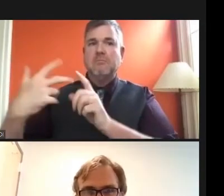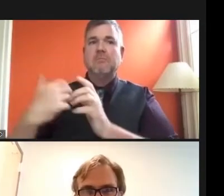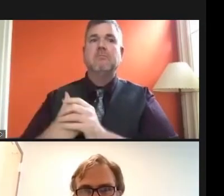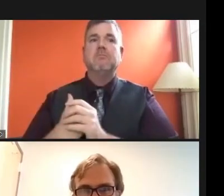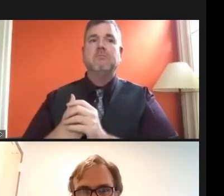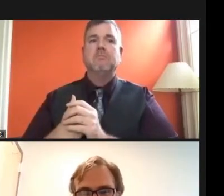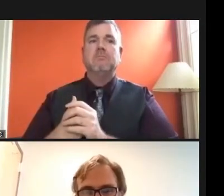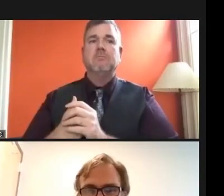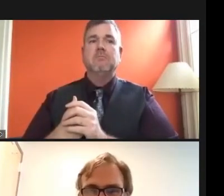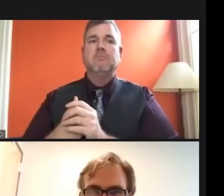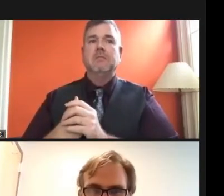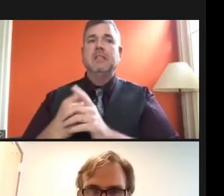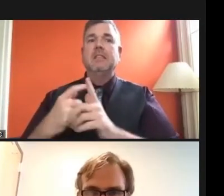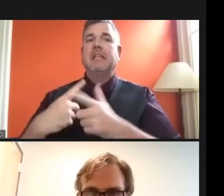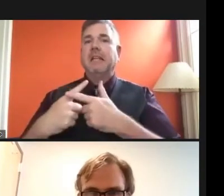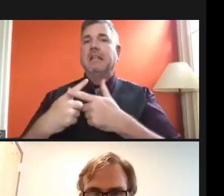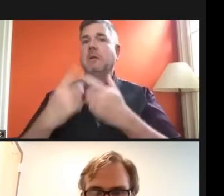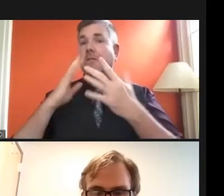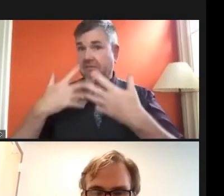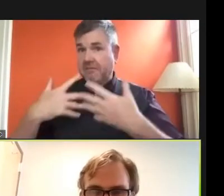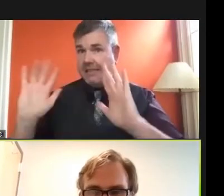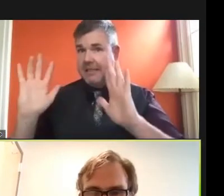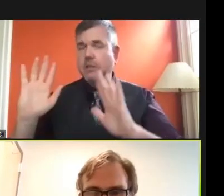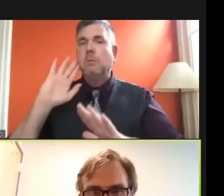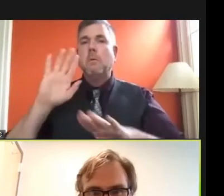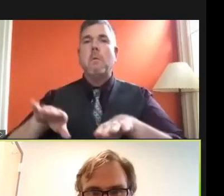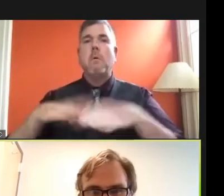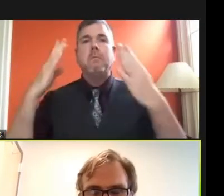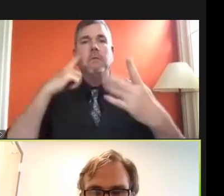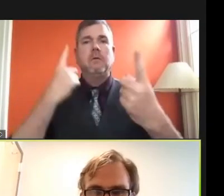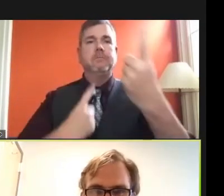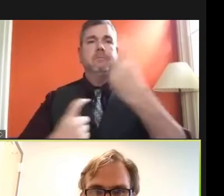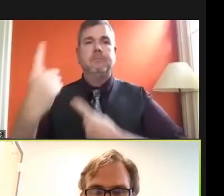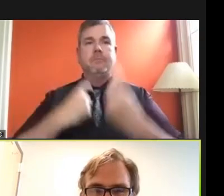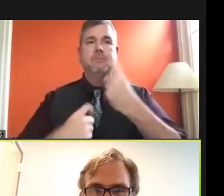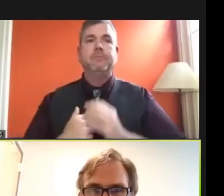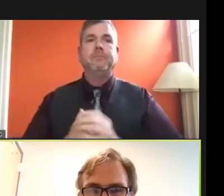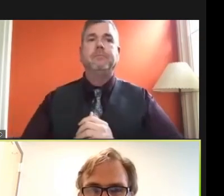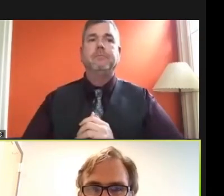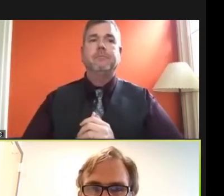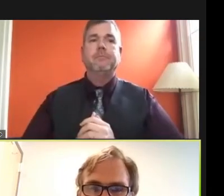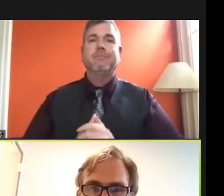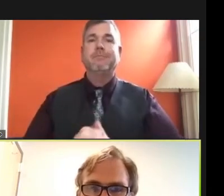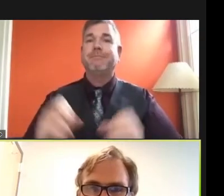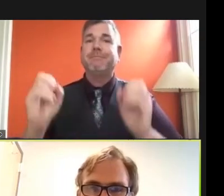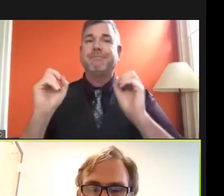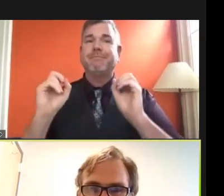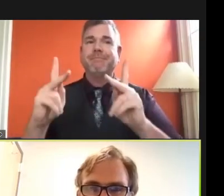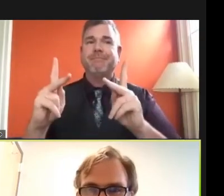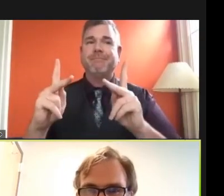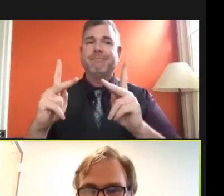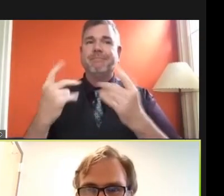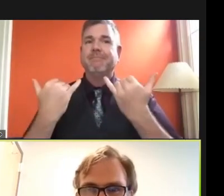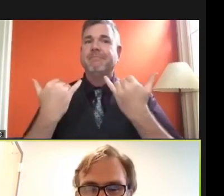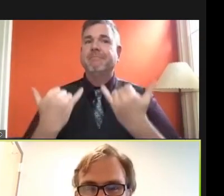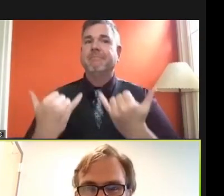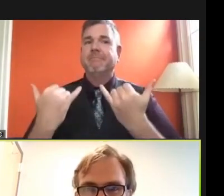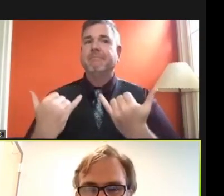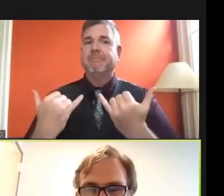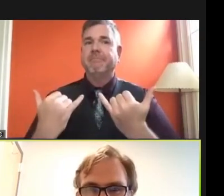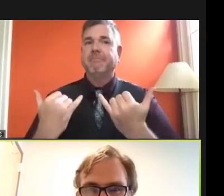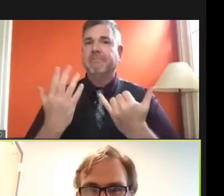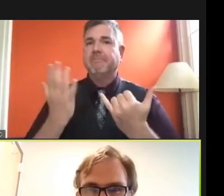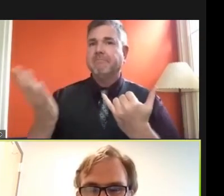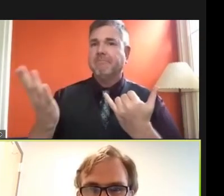Dr. Willis to open up our discussion. Thank you, Lainey. And I prepared a brief presentation to